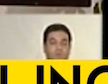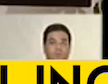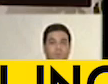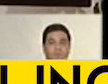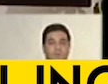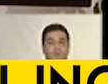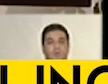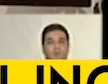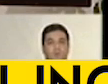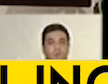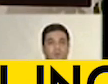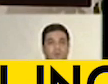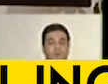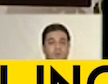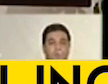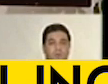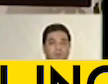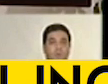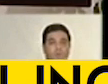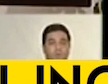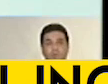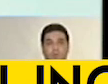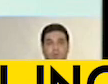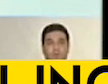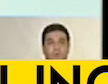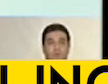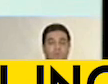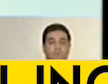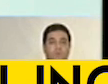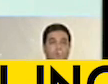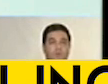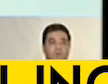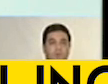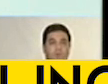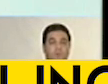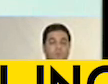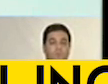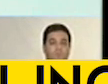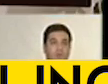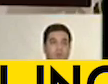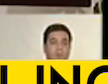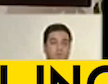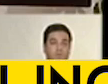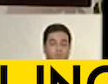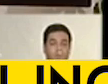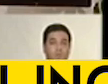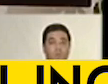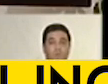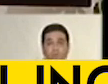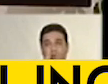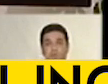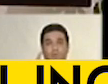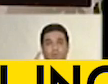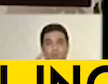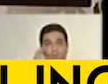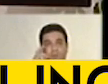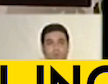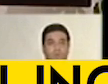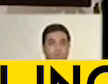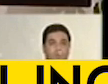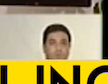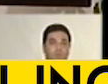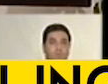misralarni bitiyapti. Yuqorida sizlar bilan 12 yoshida taxtni boshqarishga majbur bo'lgan degan edik. 12 yoshda katta bir davlatni boshqarishning